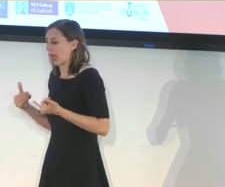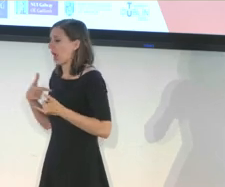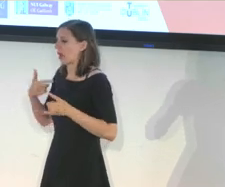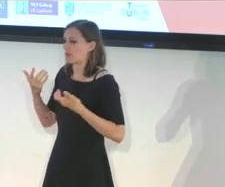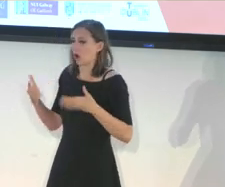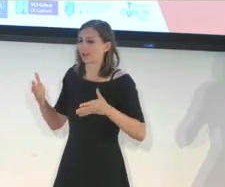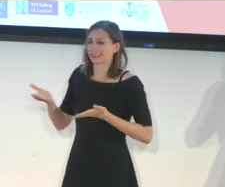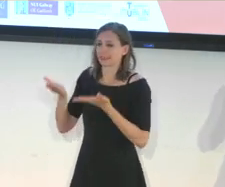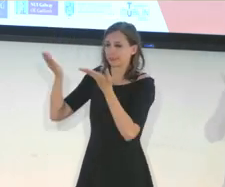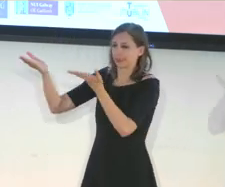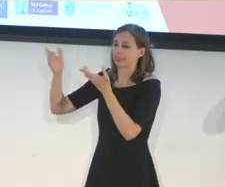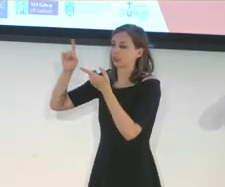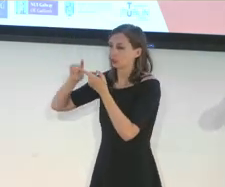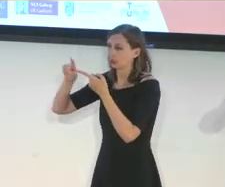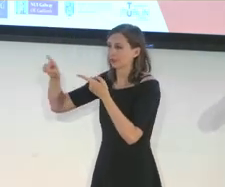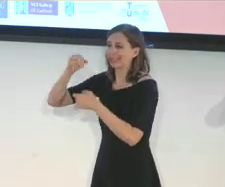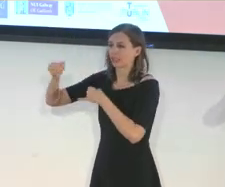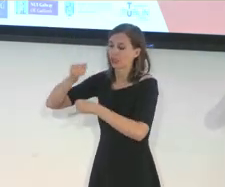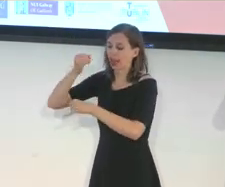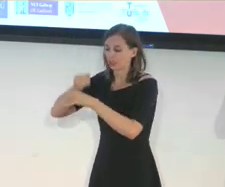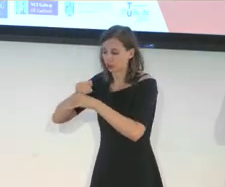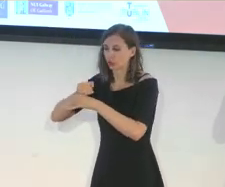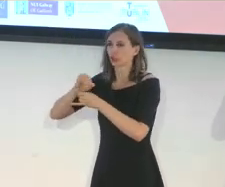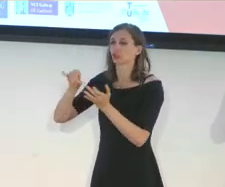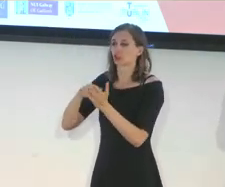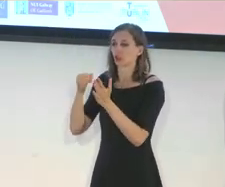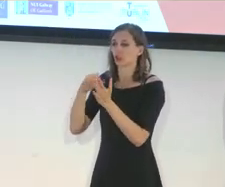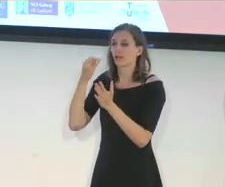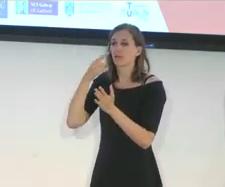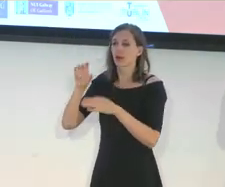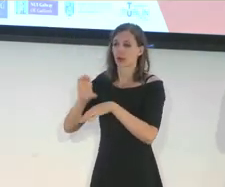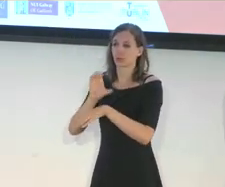submitted to International Journal of Computer Vision.